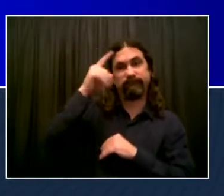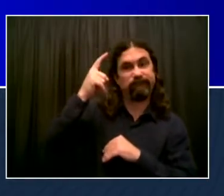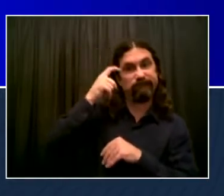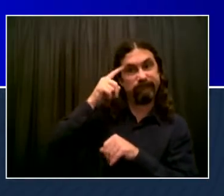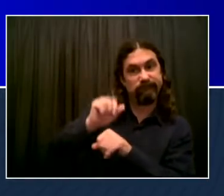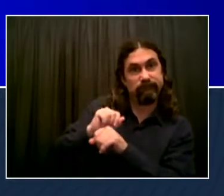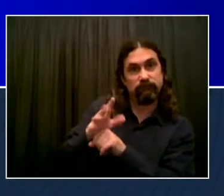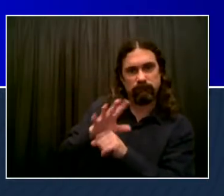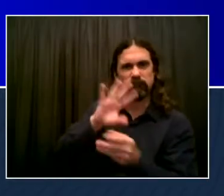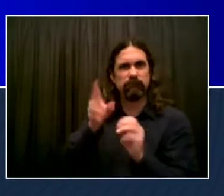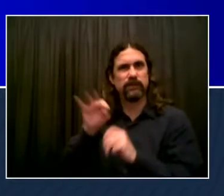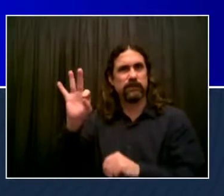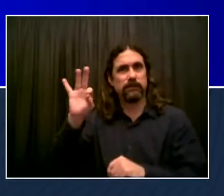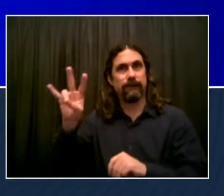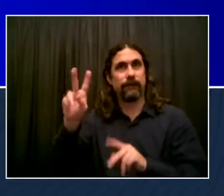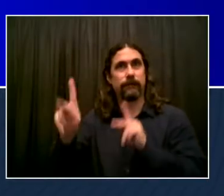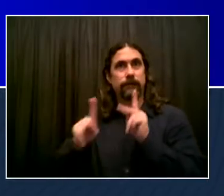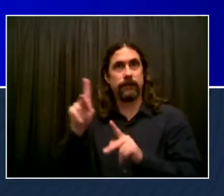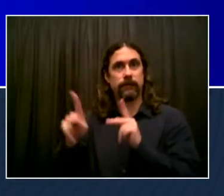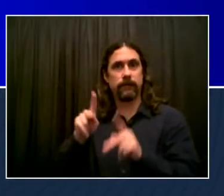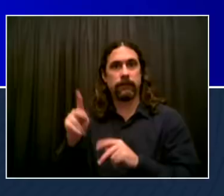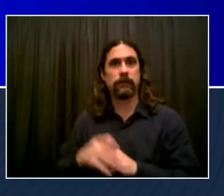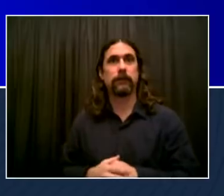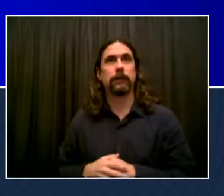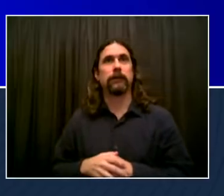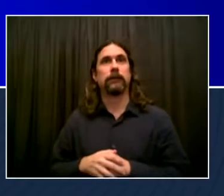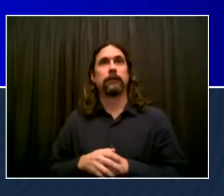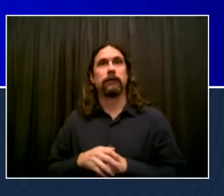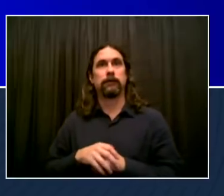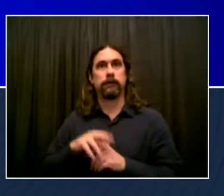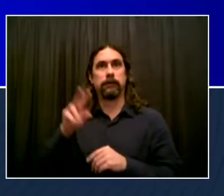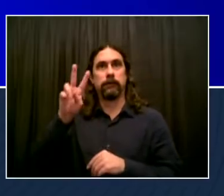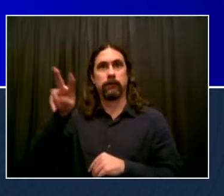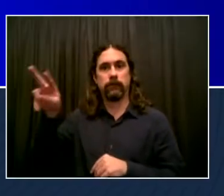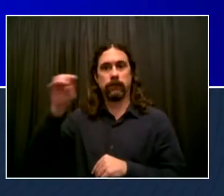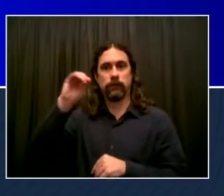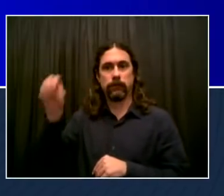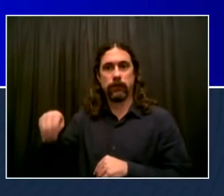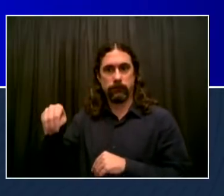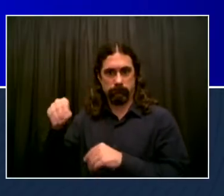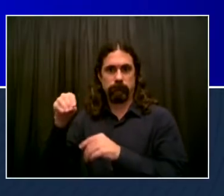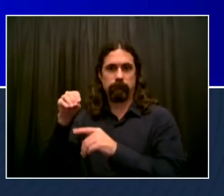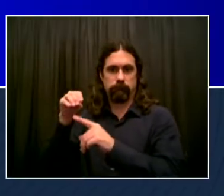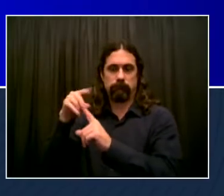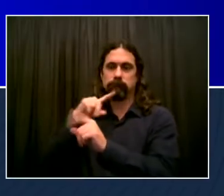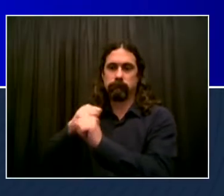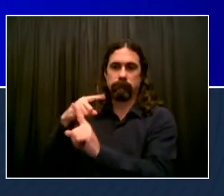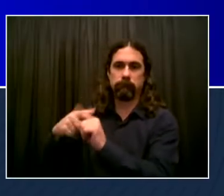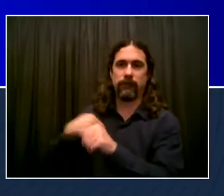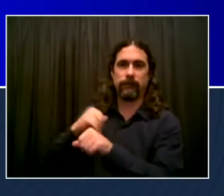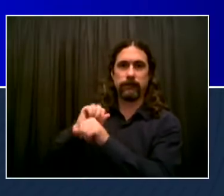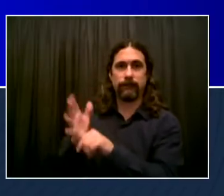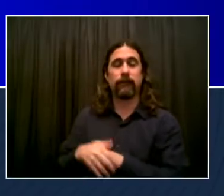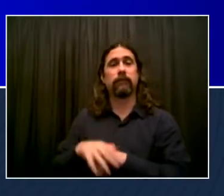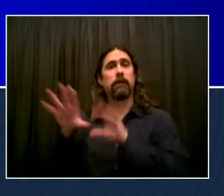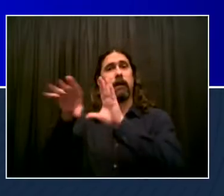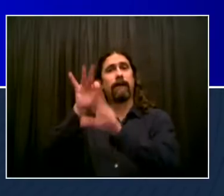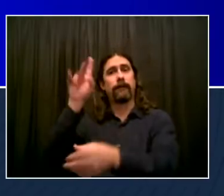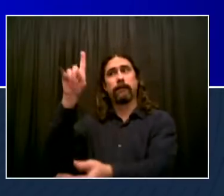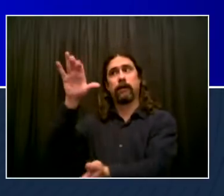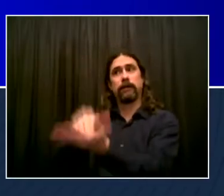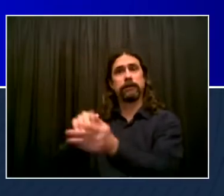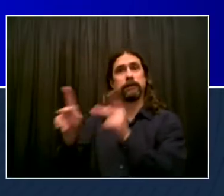positivity, 22.22%. Hospitalization rate per 100,000 New Yorkers,